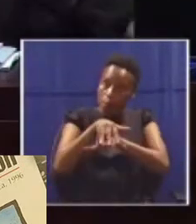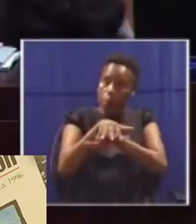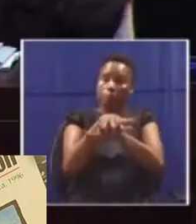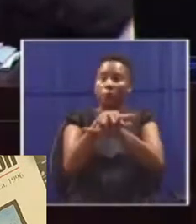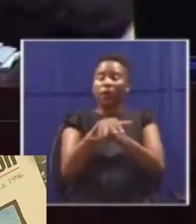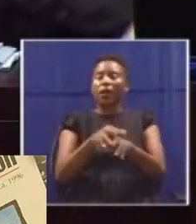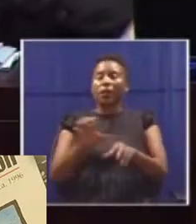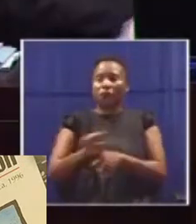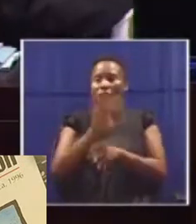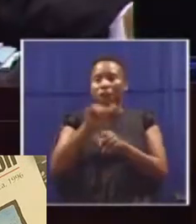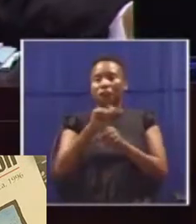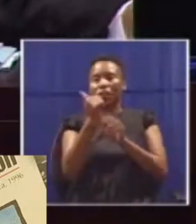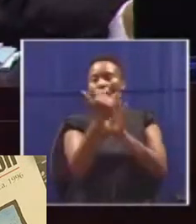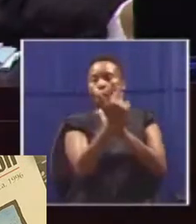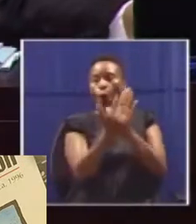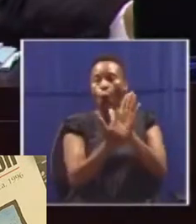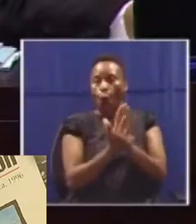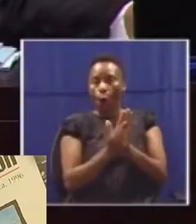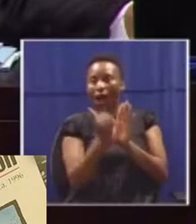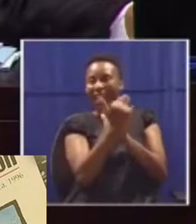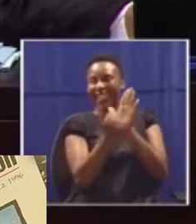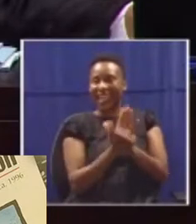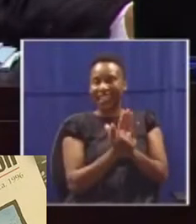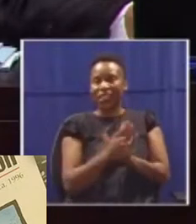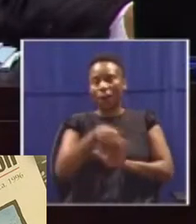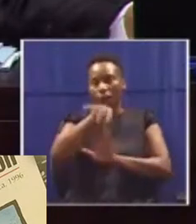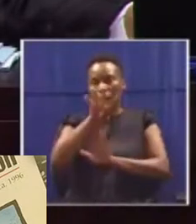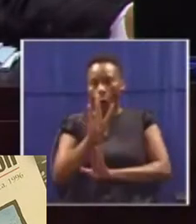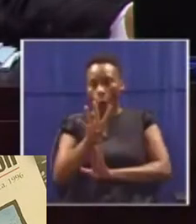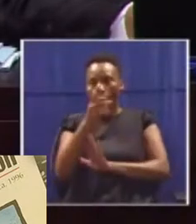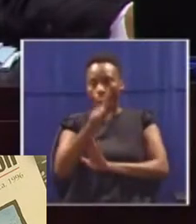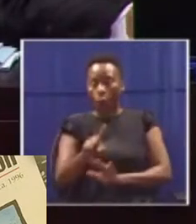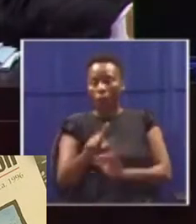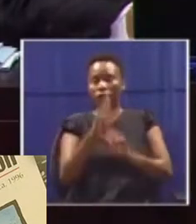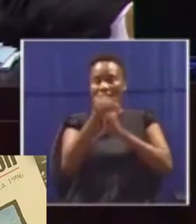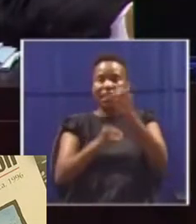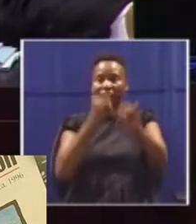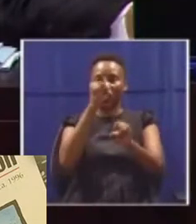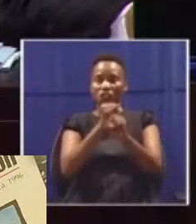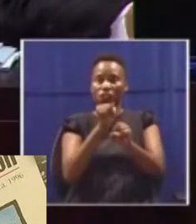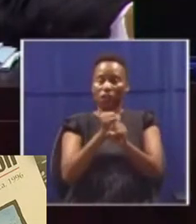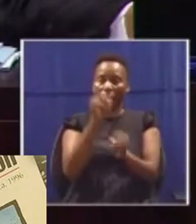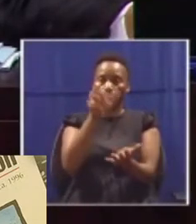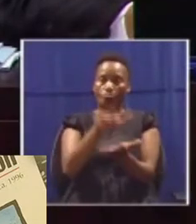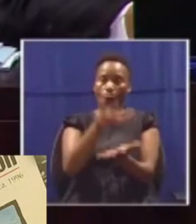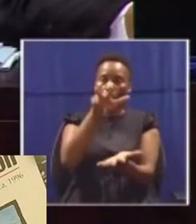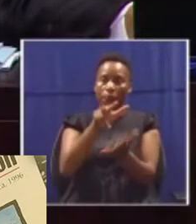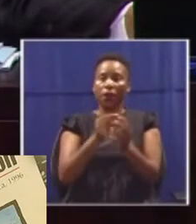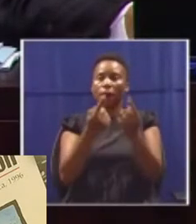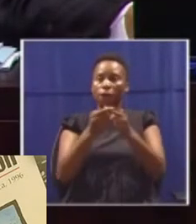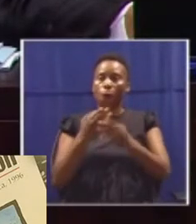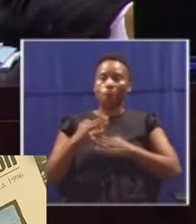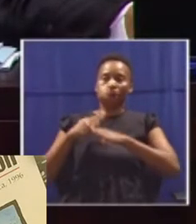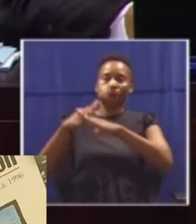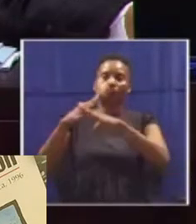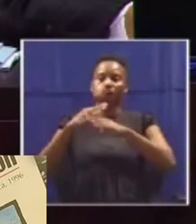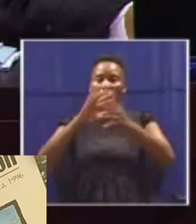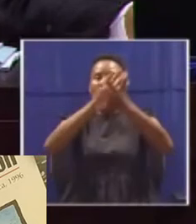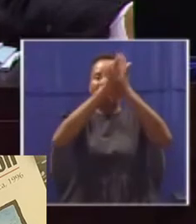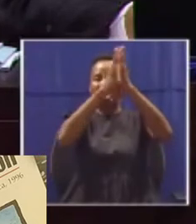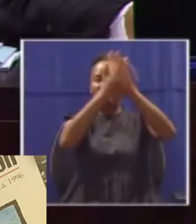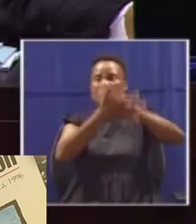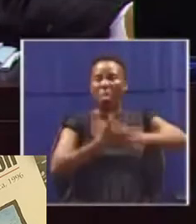South African law Annexure 4 of the International Convention for the Prevention of Pollution from